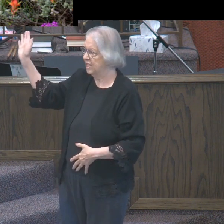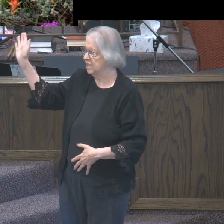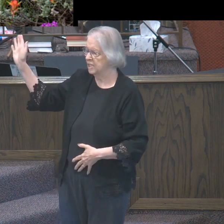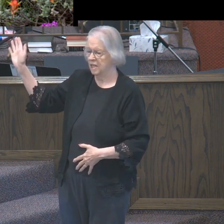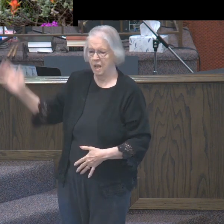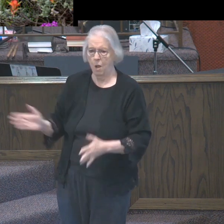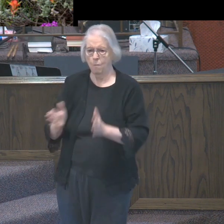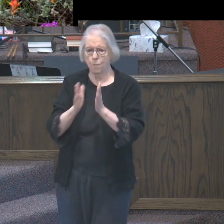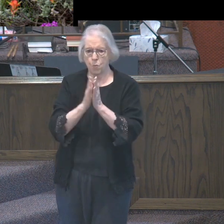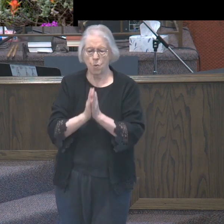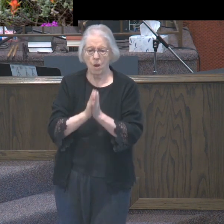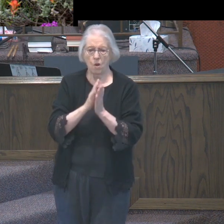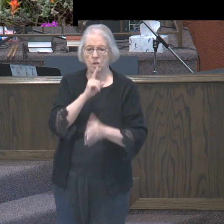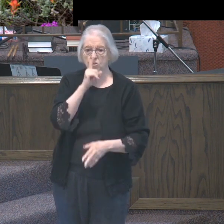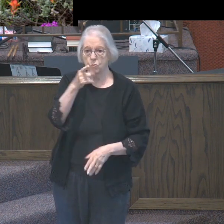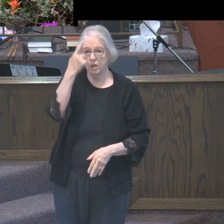prayer.